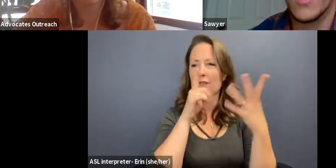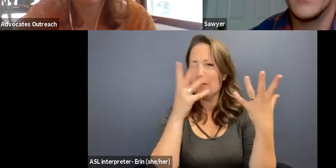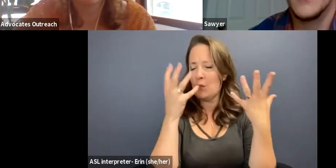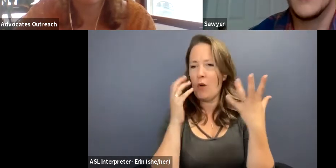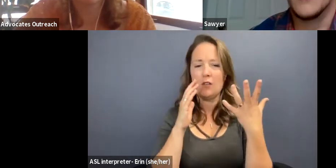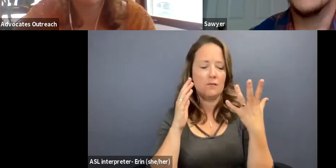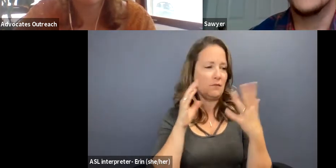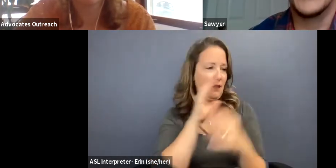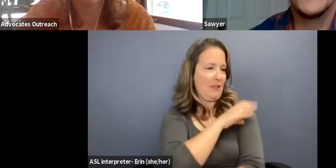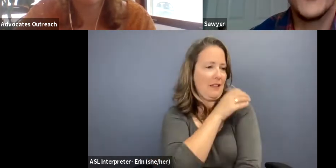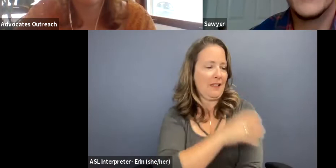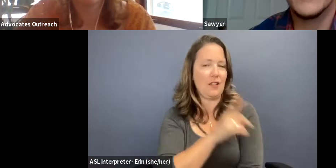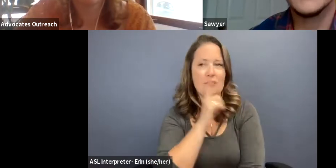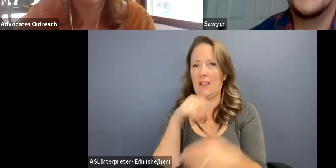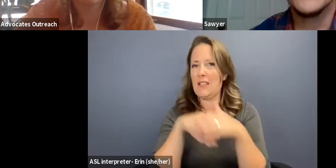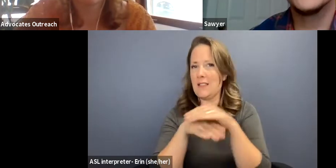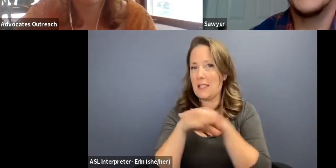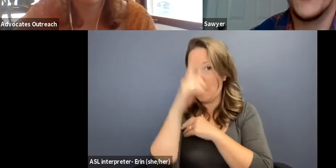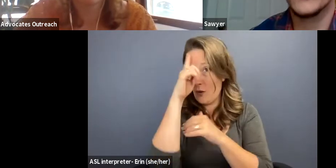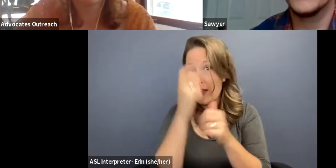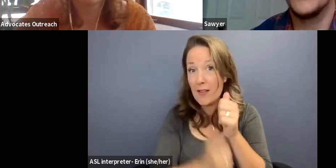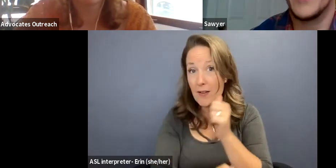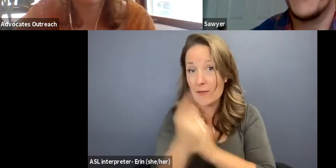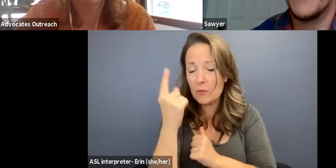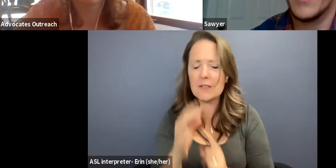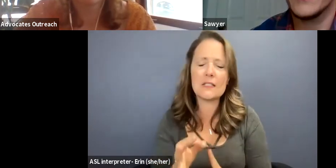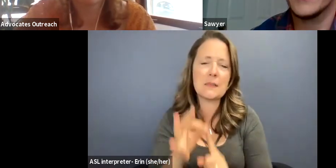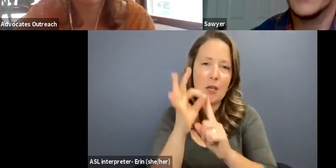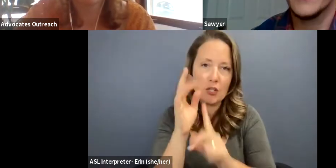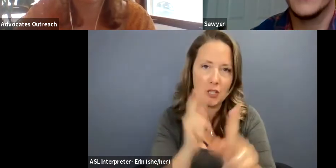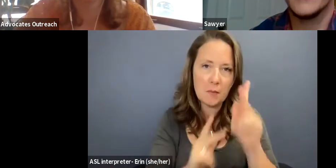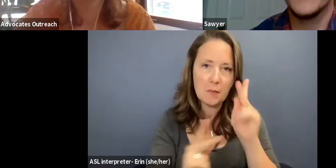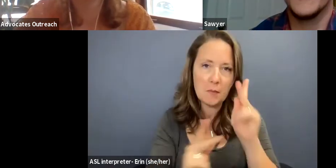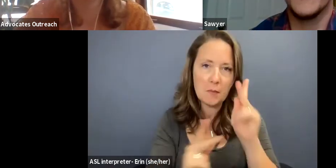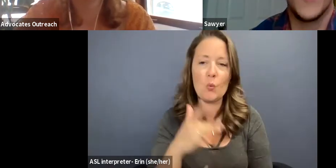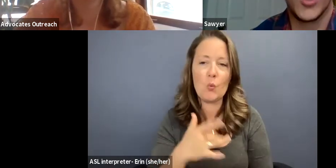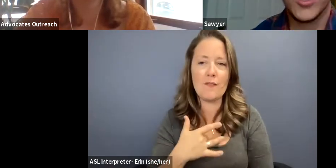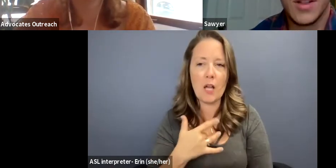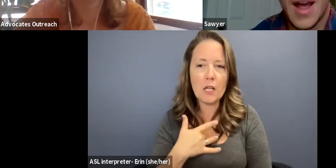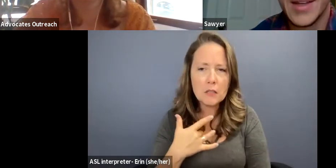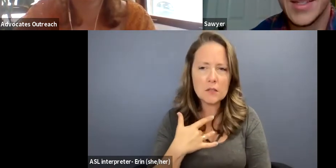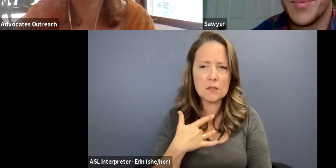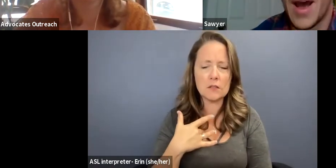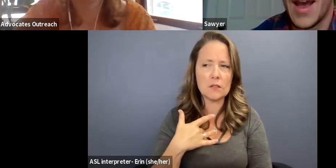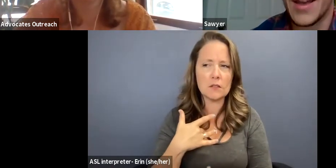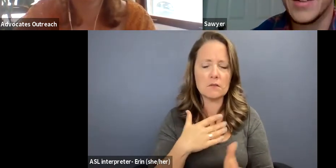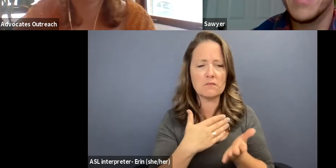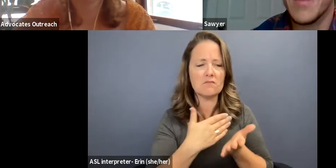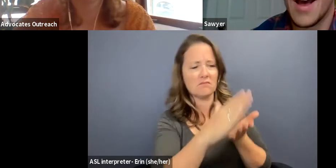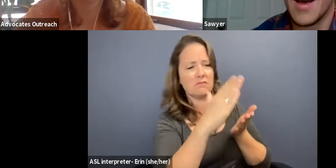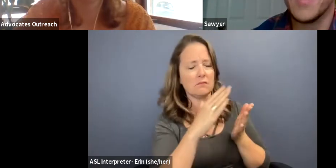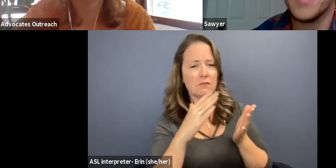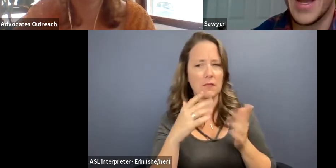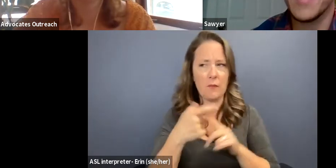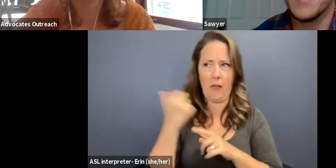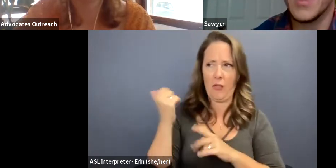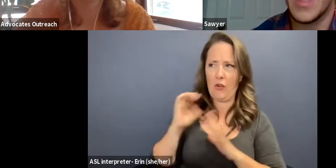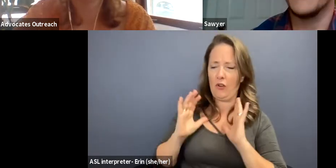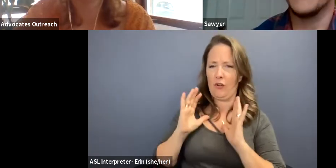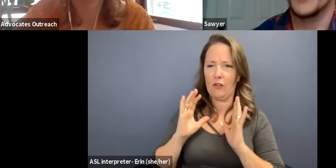clinic in St. Paul, Minnesota. And that's where we are right now, although we have a brand